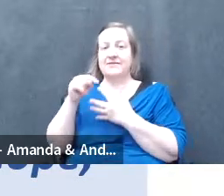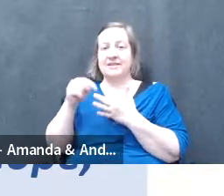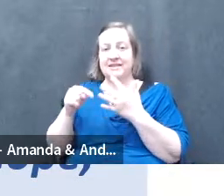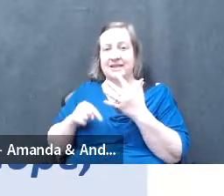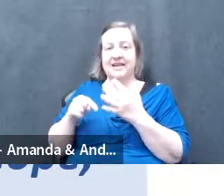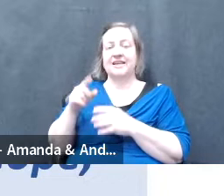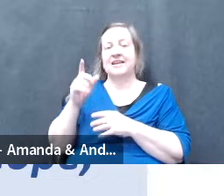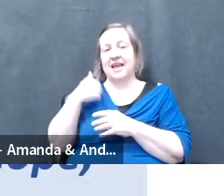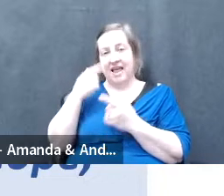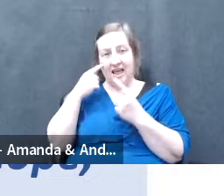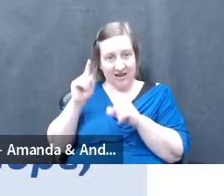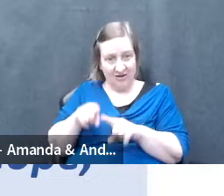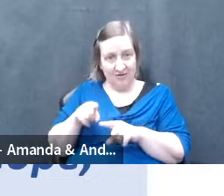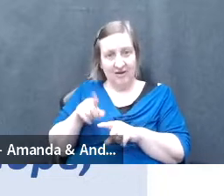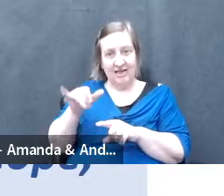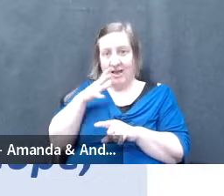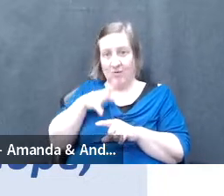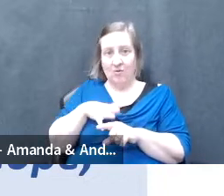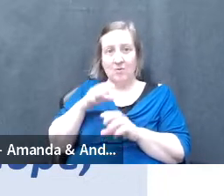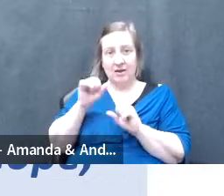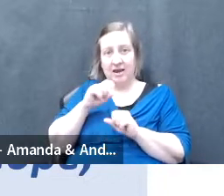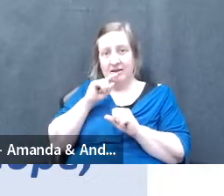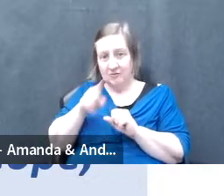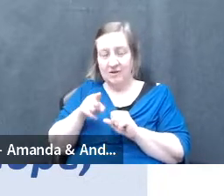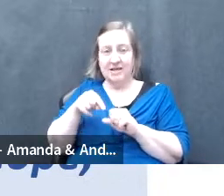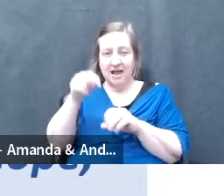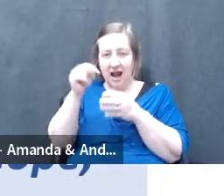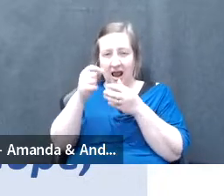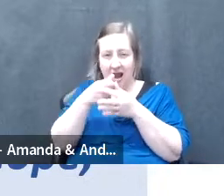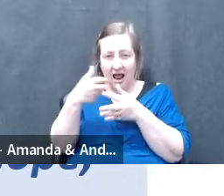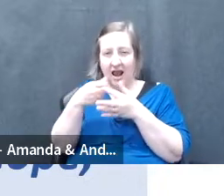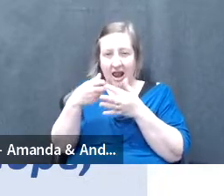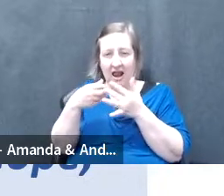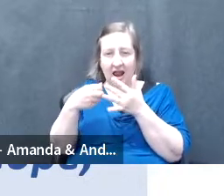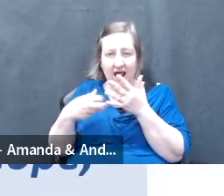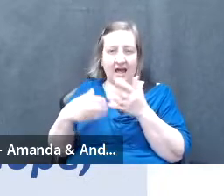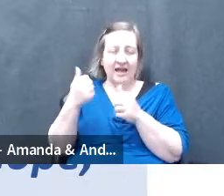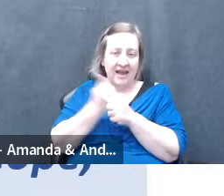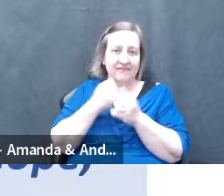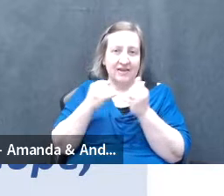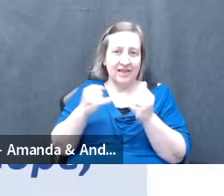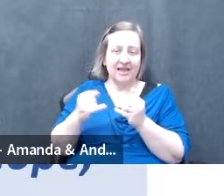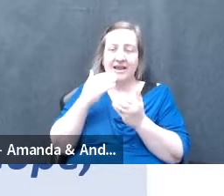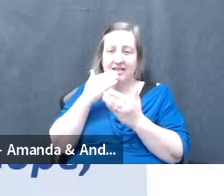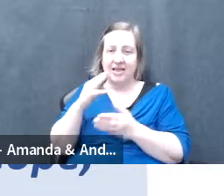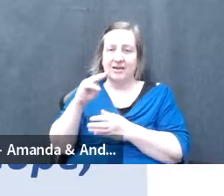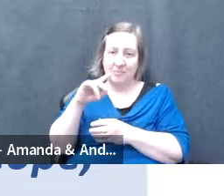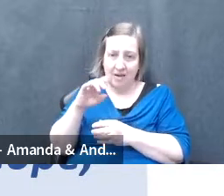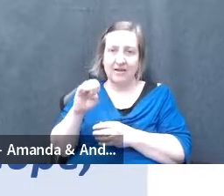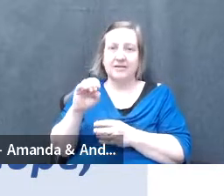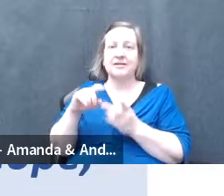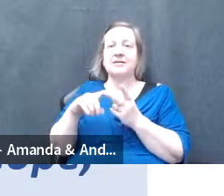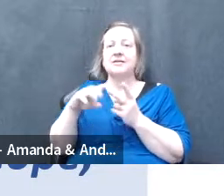completely agree with her. I mean, that woman can literally go down into the details of every line. And thank you, Michael and Michelle,